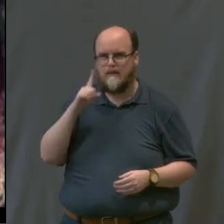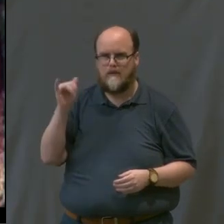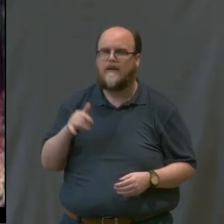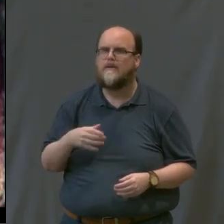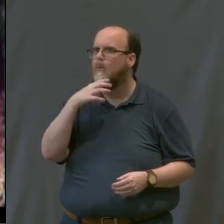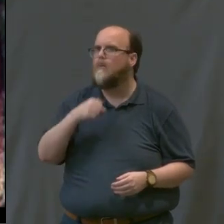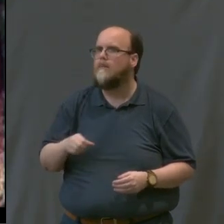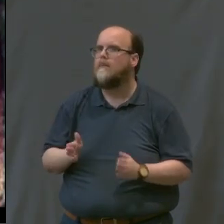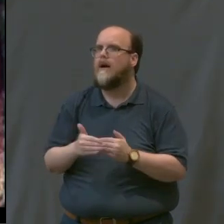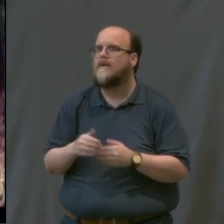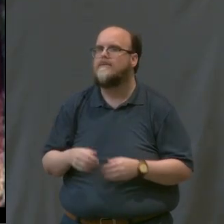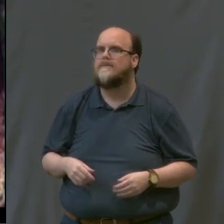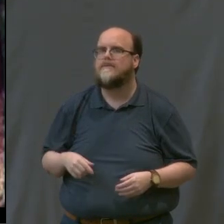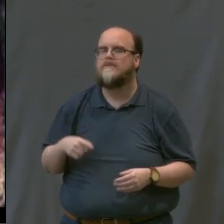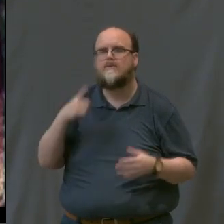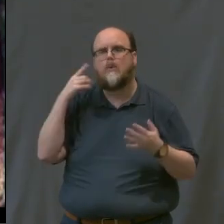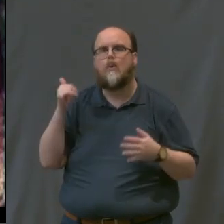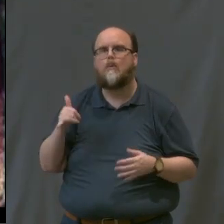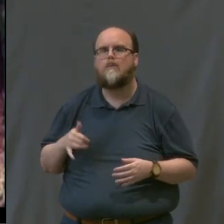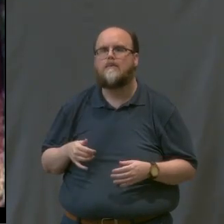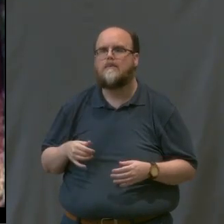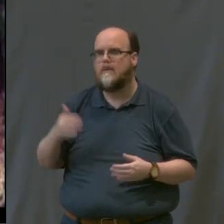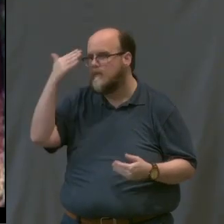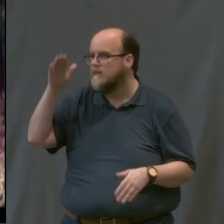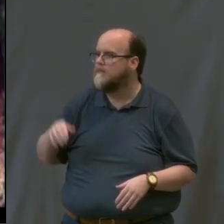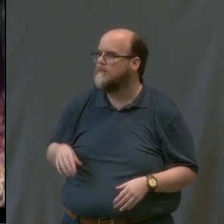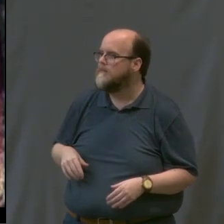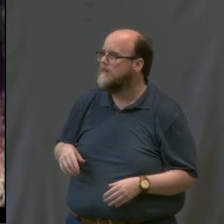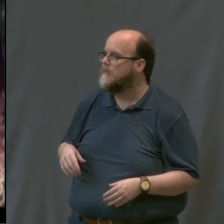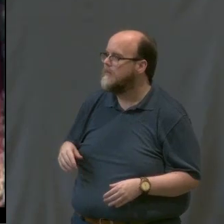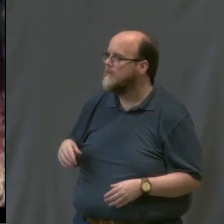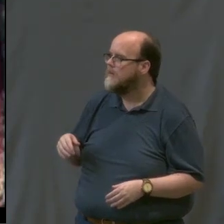gold overlay. I don't know.